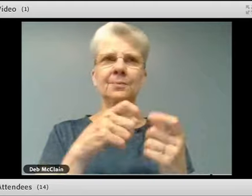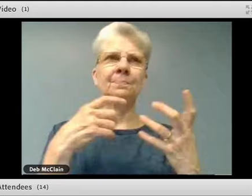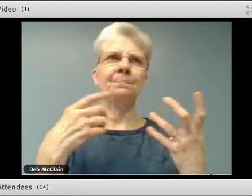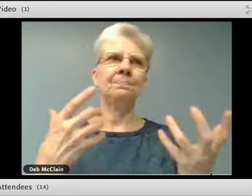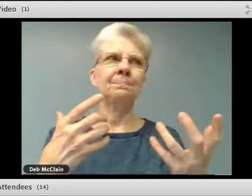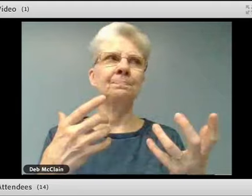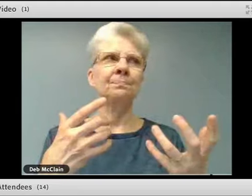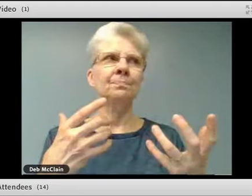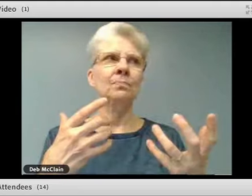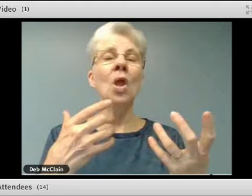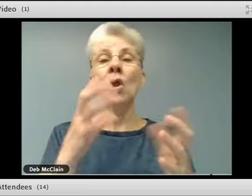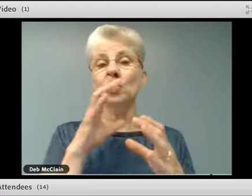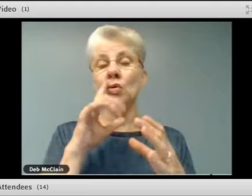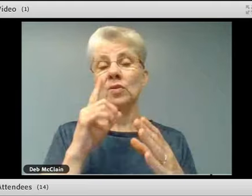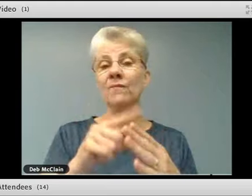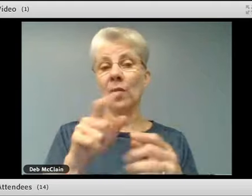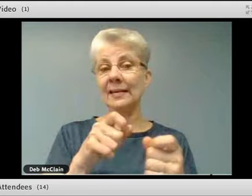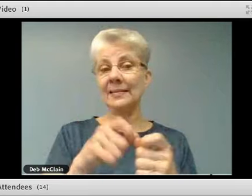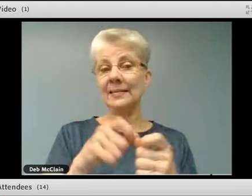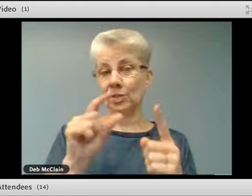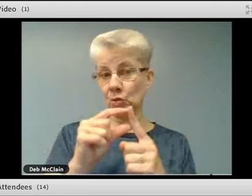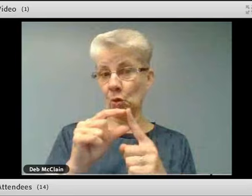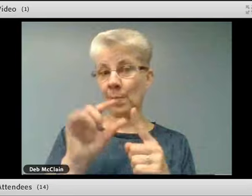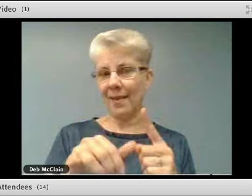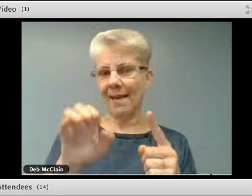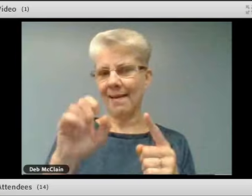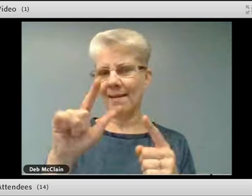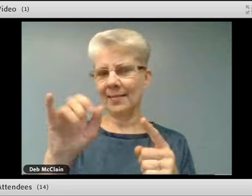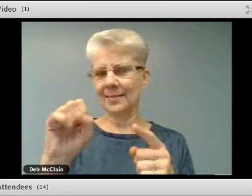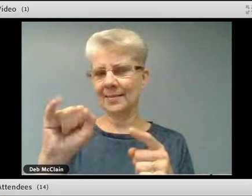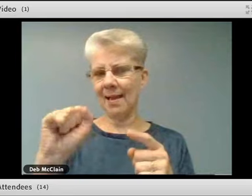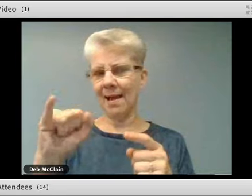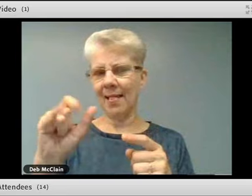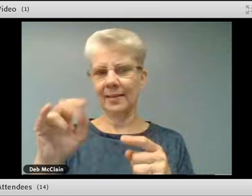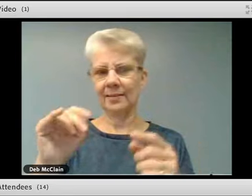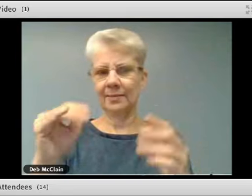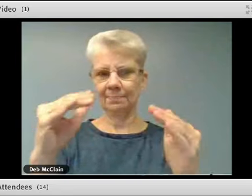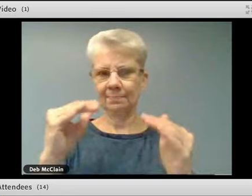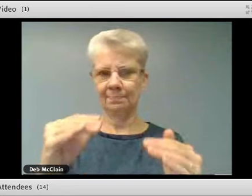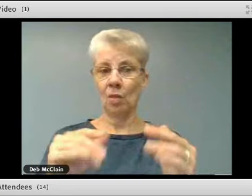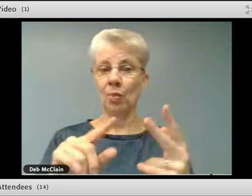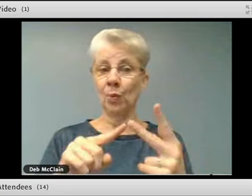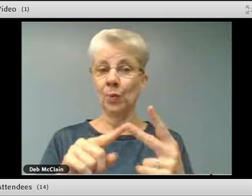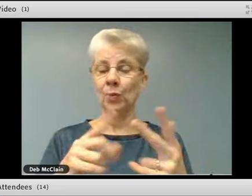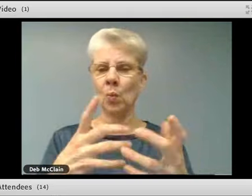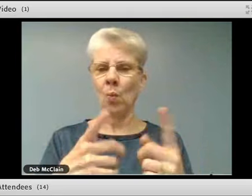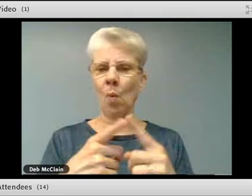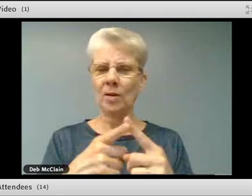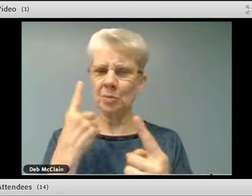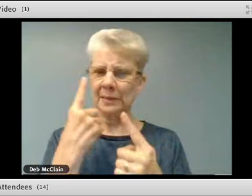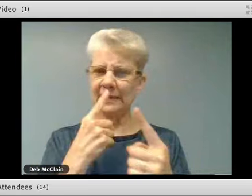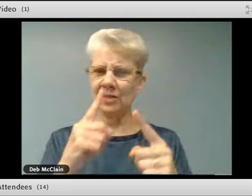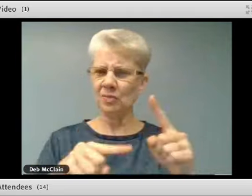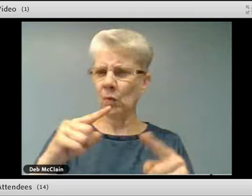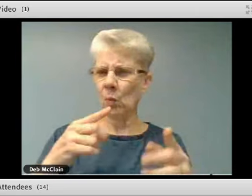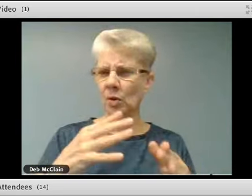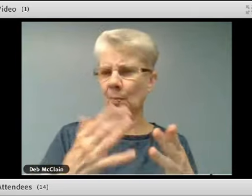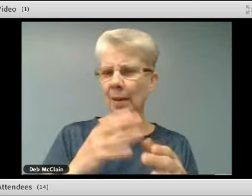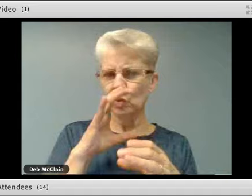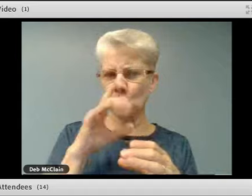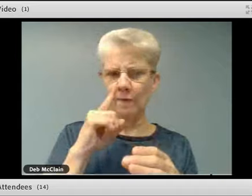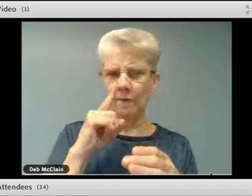you're searching for the exact term. And then you want to consider the different ways that you might search for a